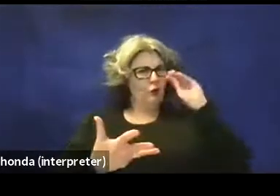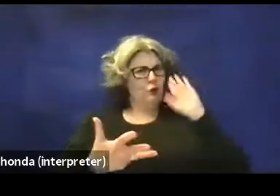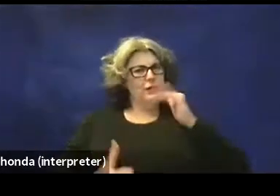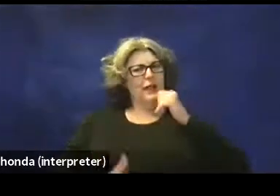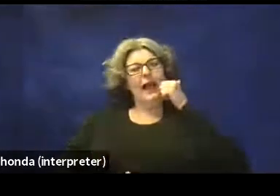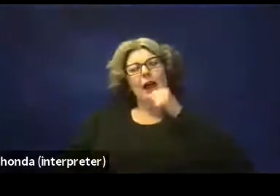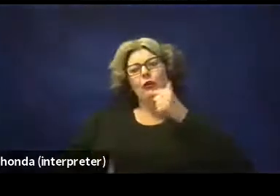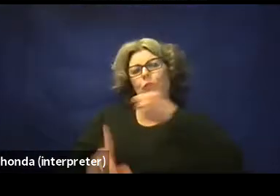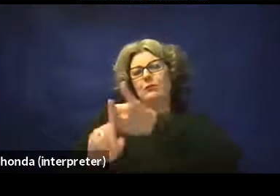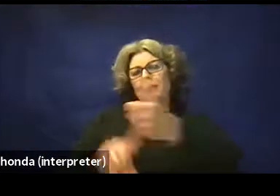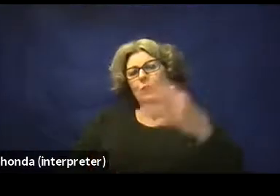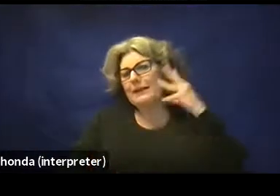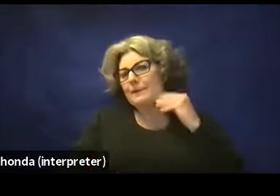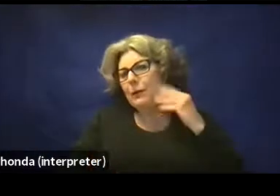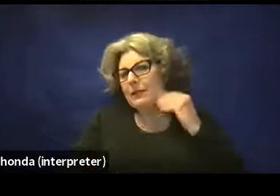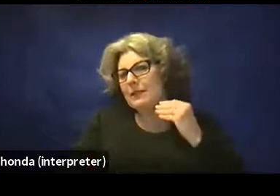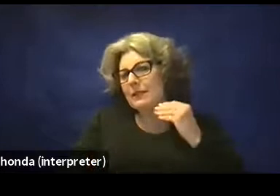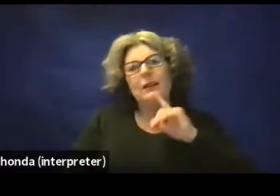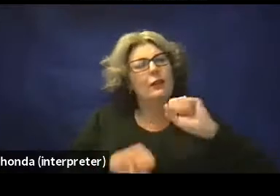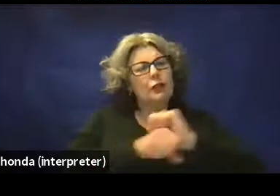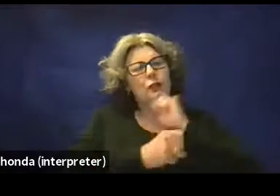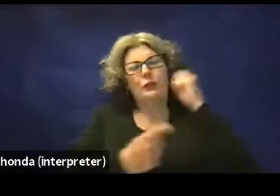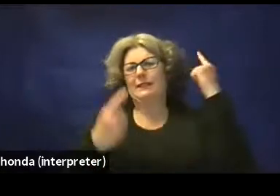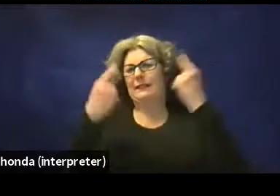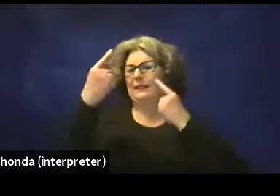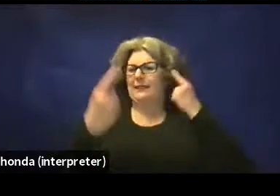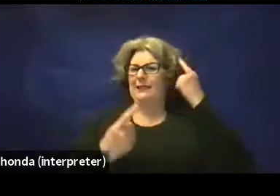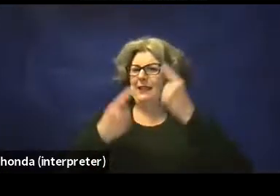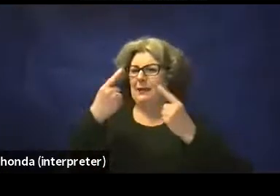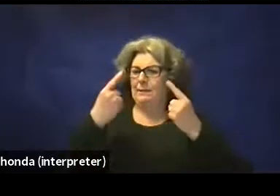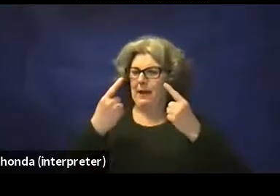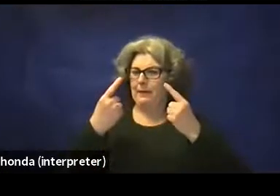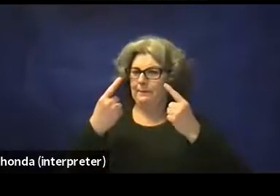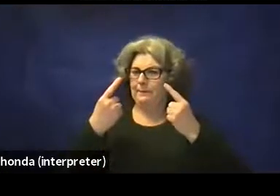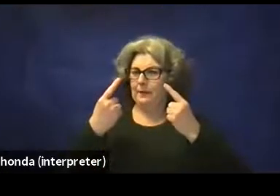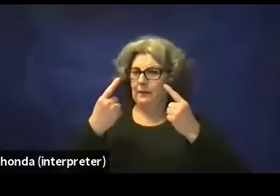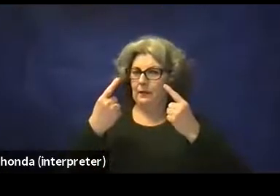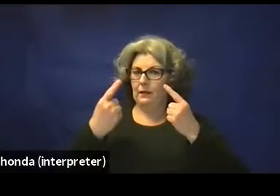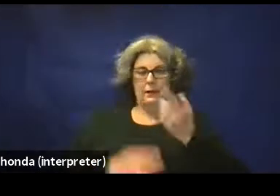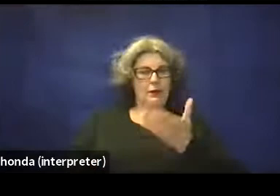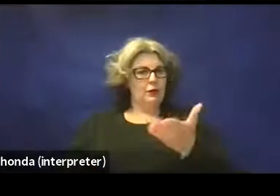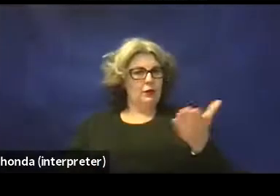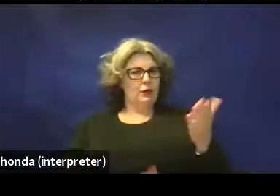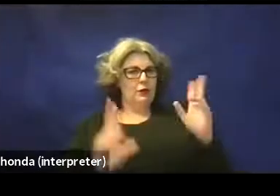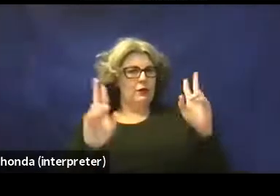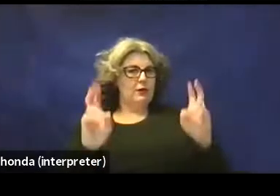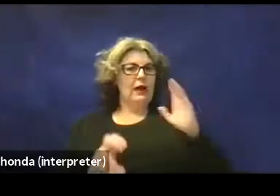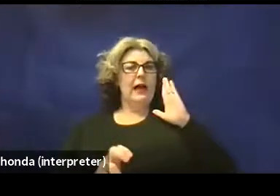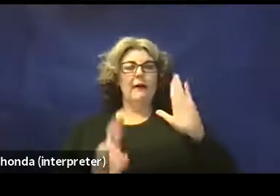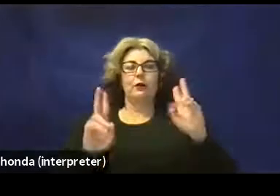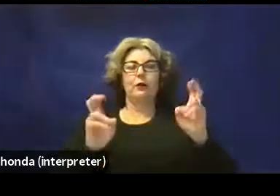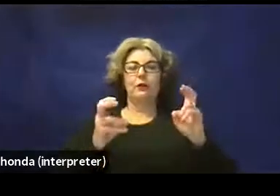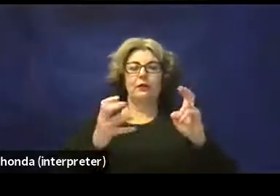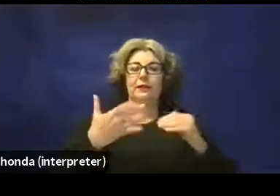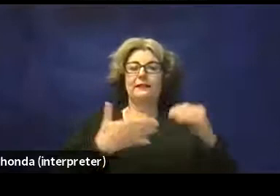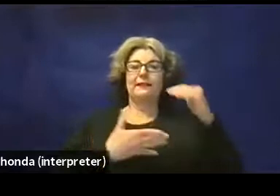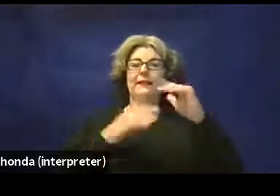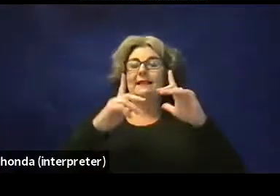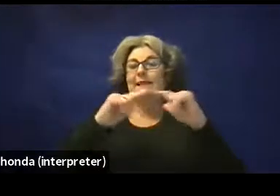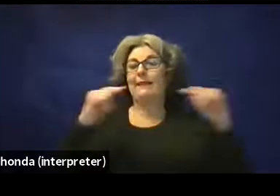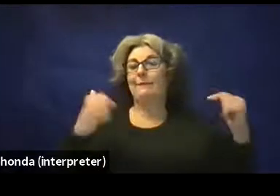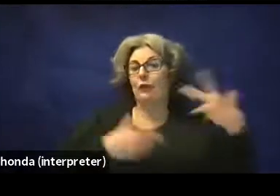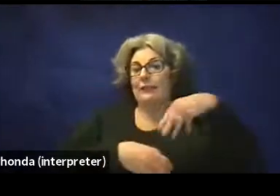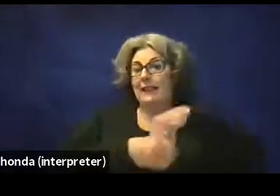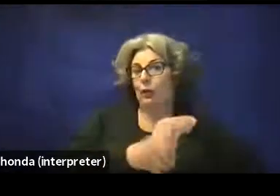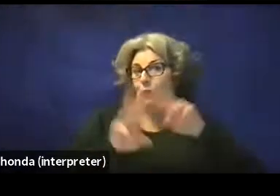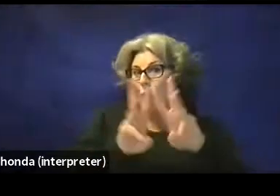are experiencing, to really think about what it is for you when you say, I'm going to the next diversity and